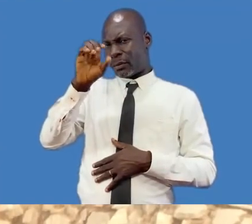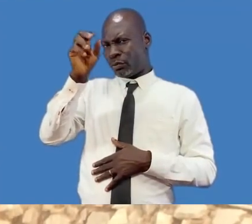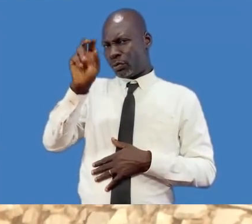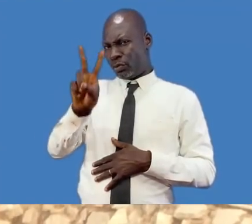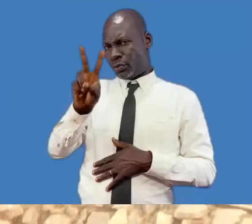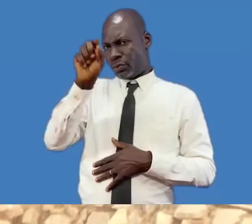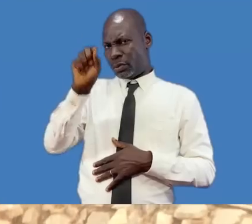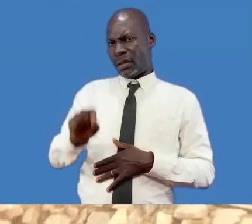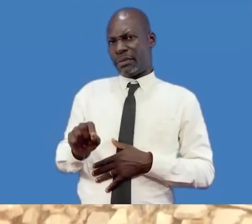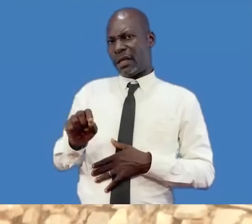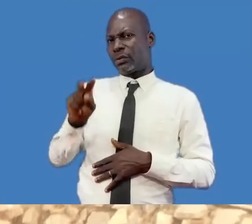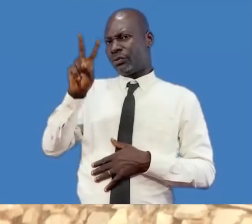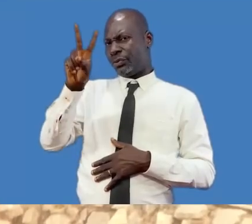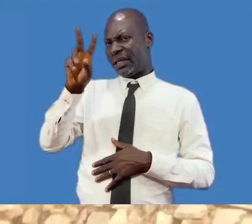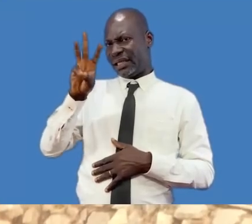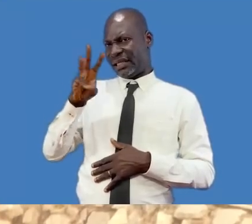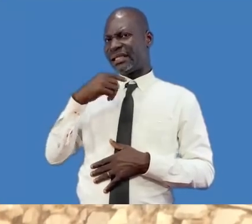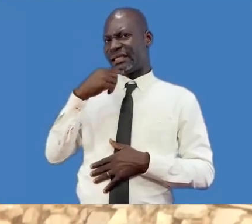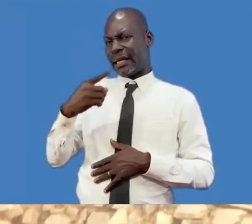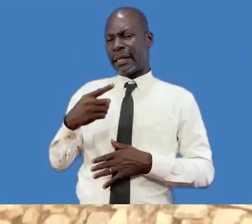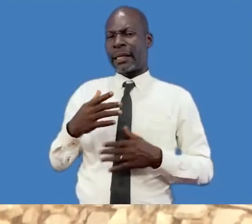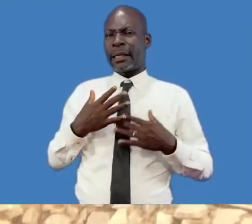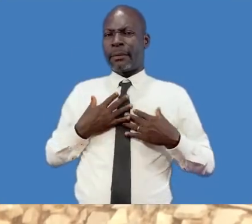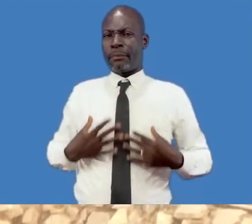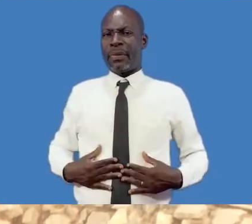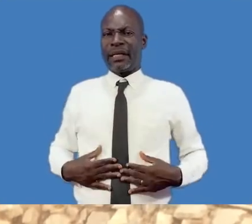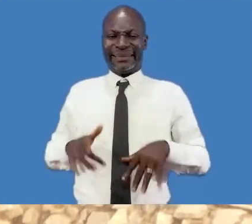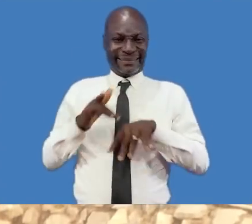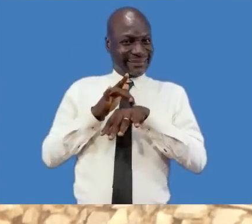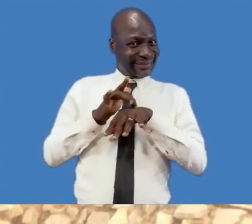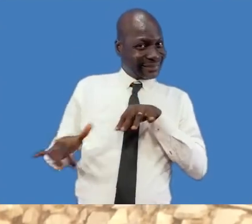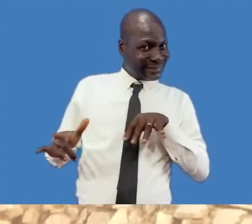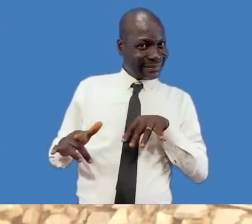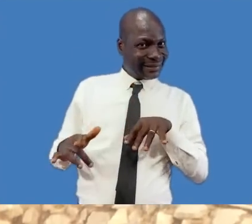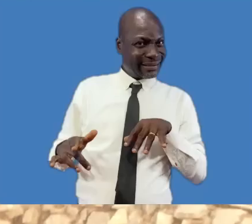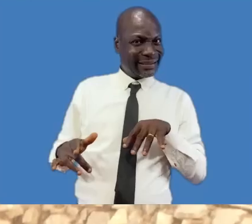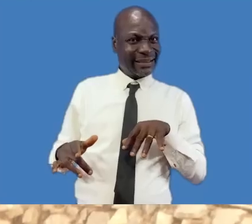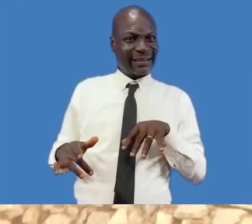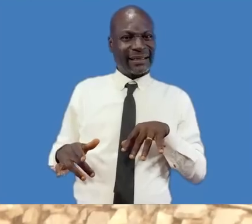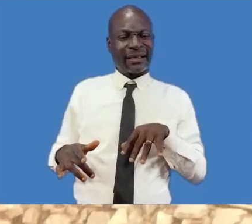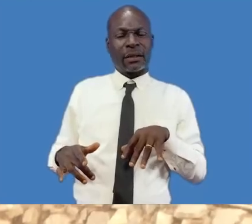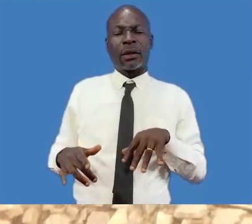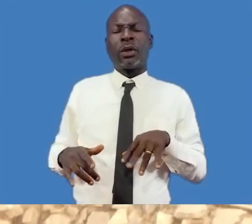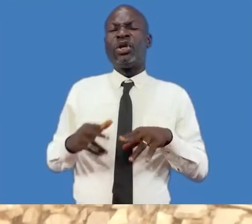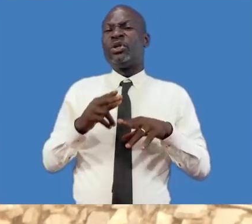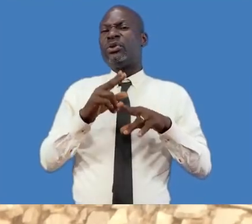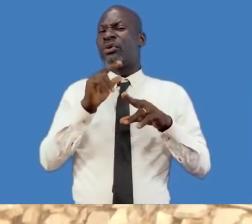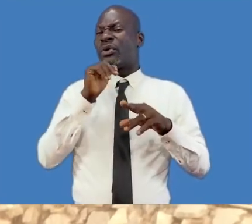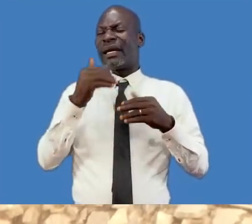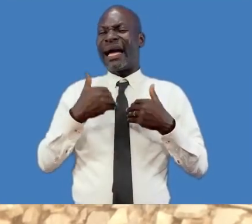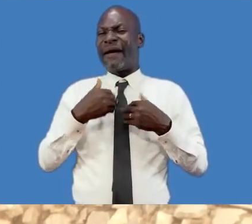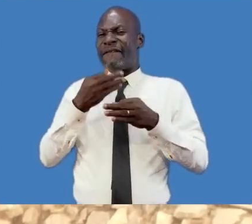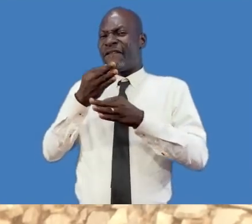a honhom nim awu no, saa ara na gyidie a nnwuma nim